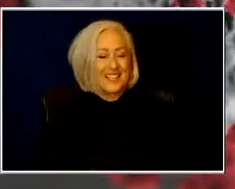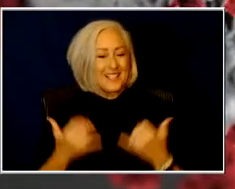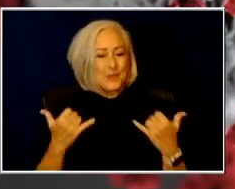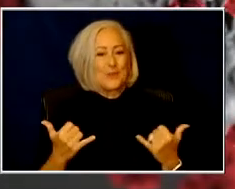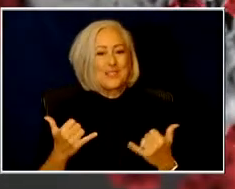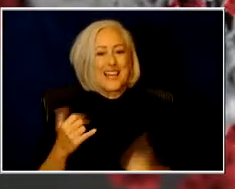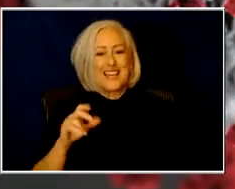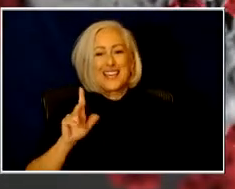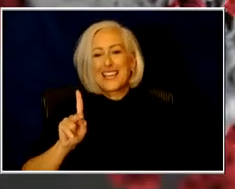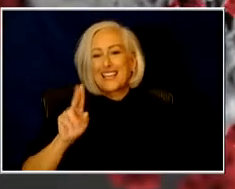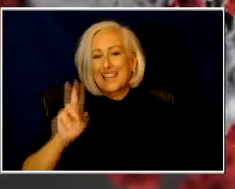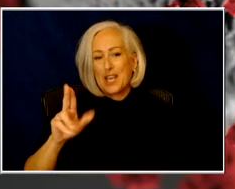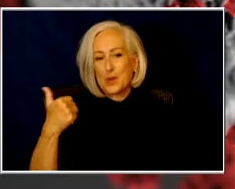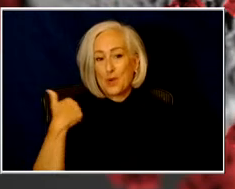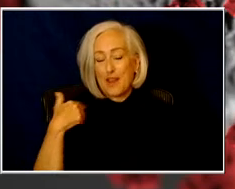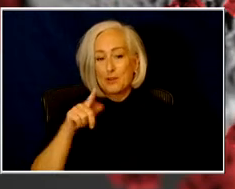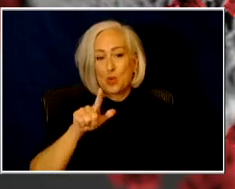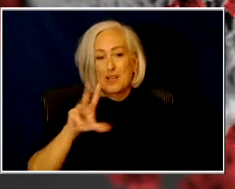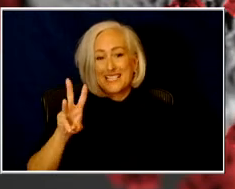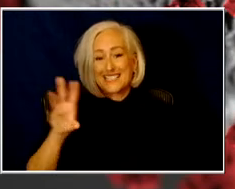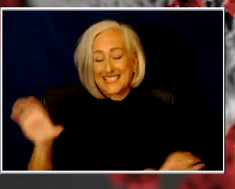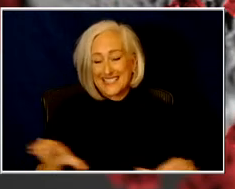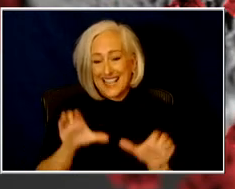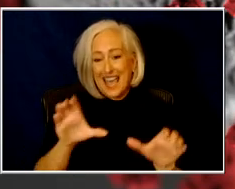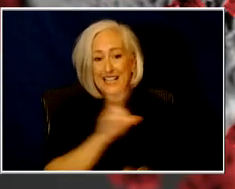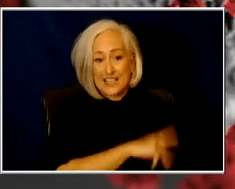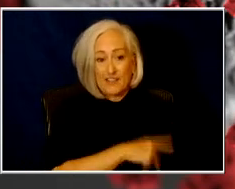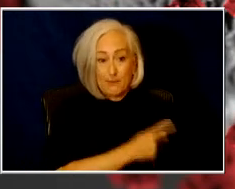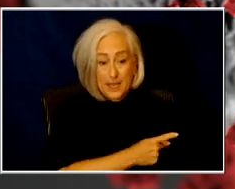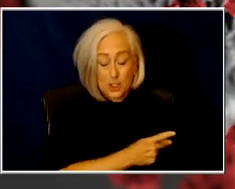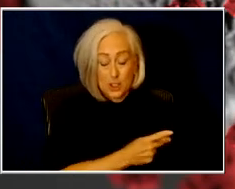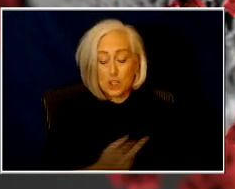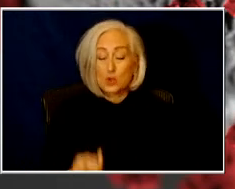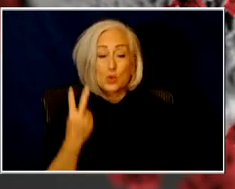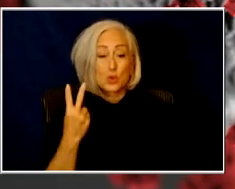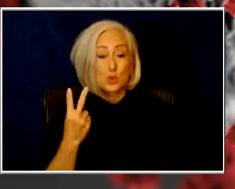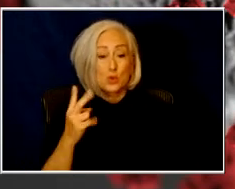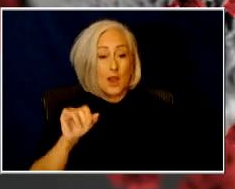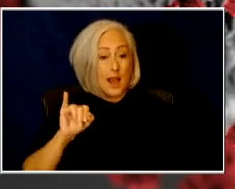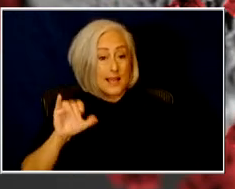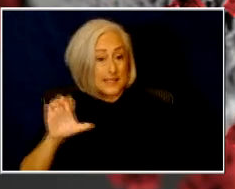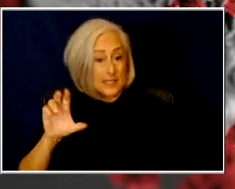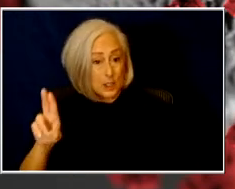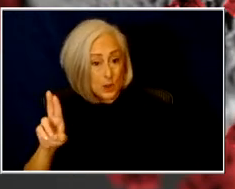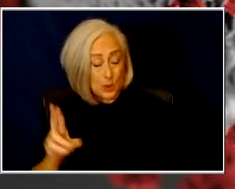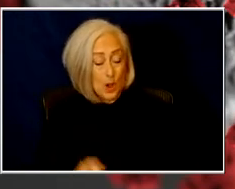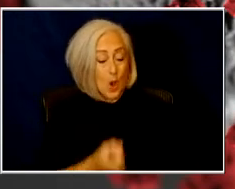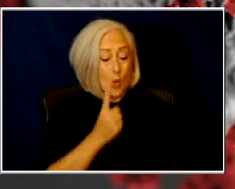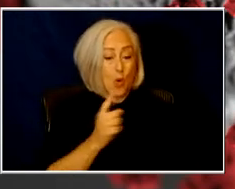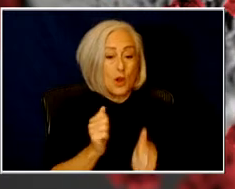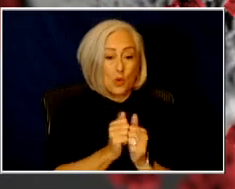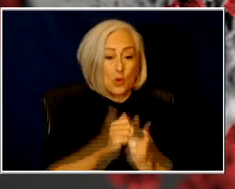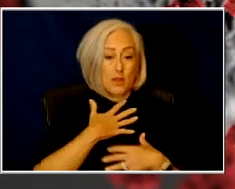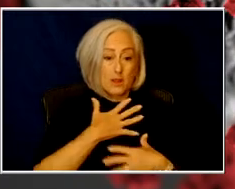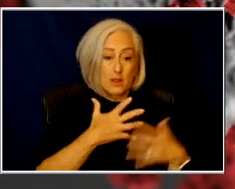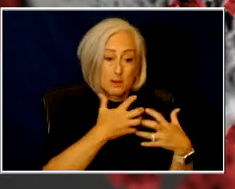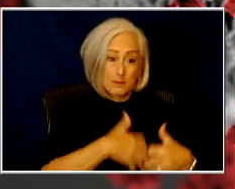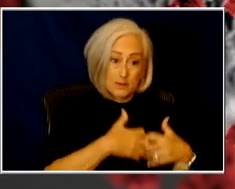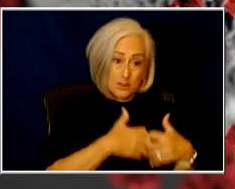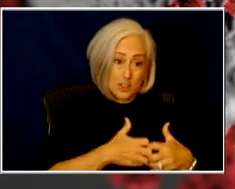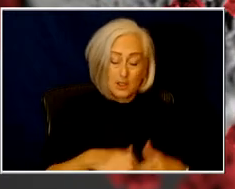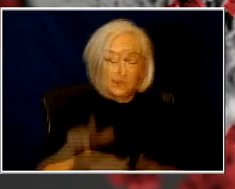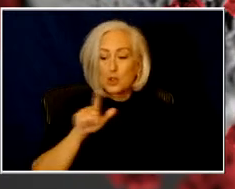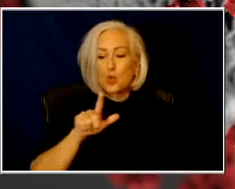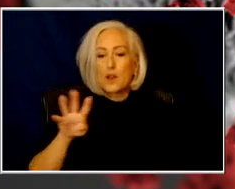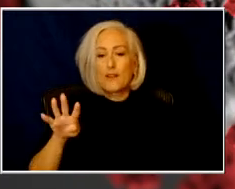we have 26 active patients with two in the ICU one on the ventilator and 24 in that recovery period I'd just like to take a minute